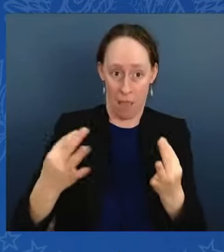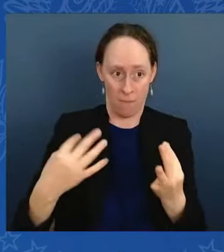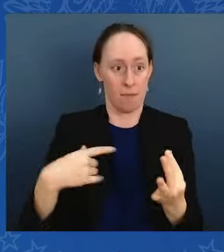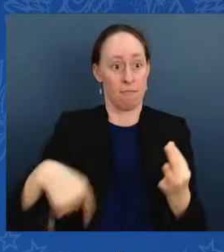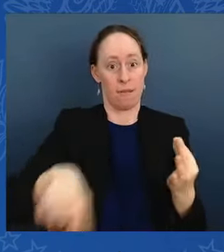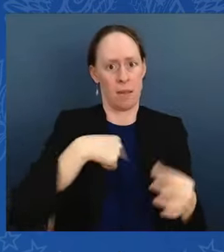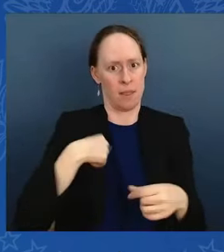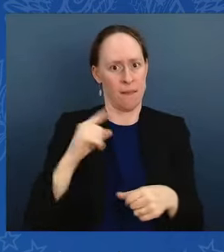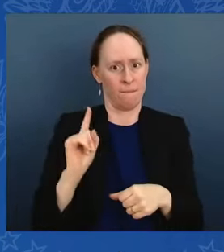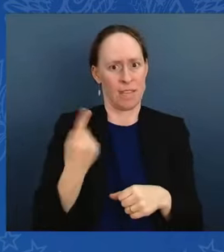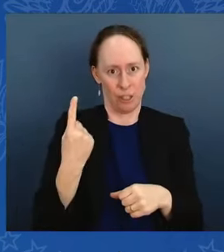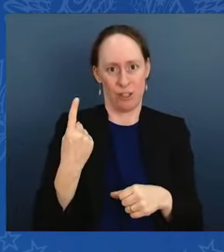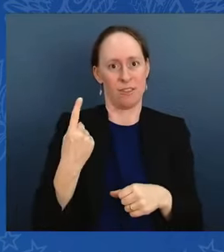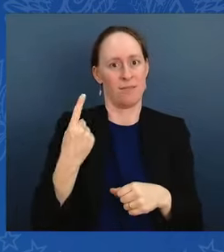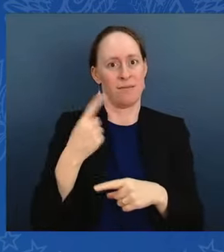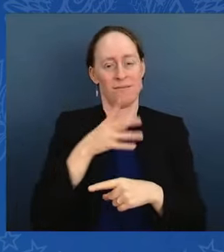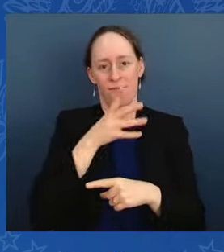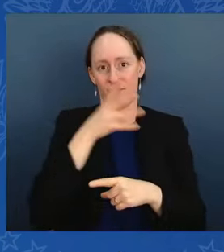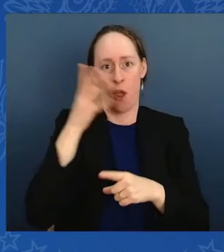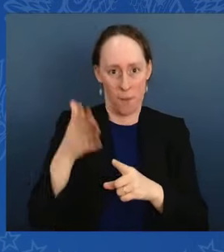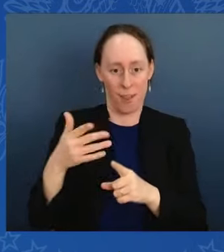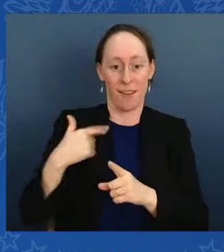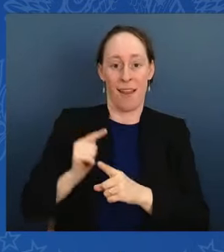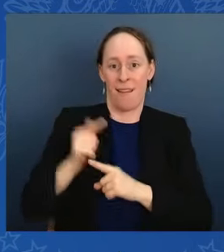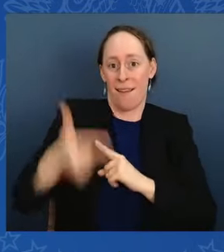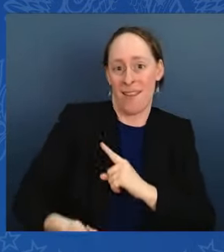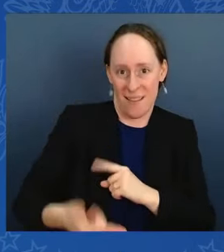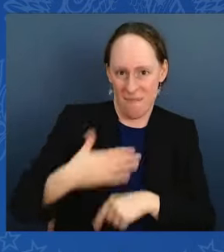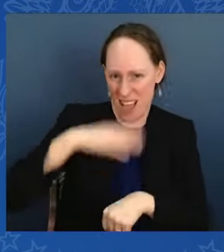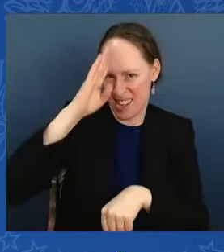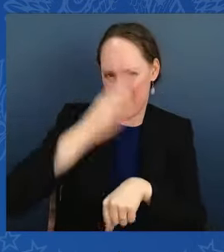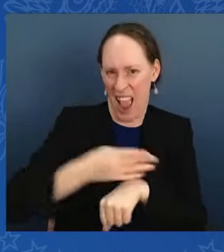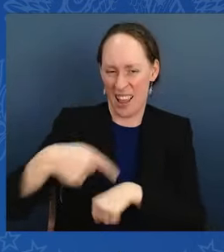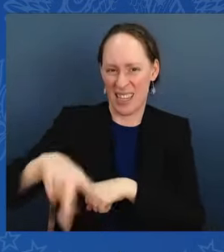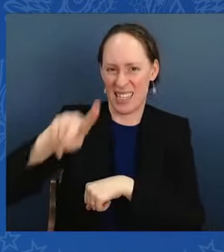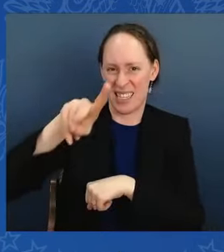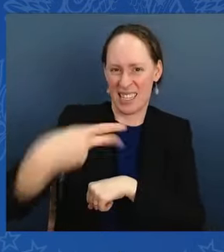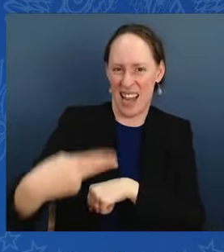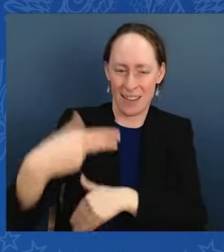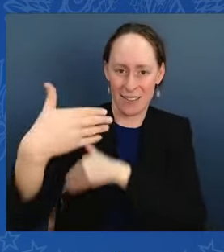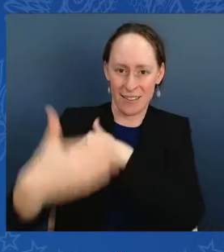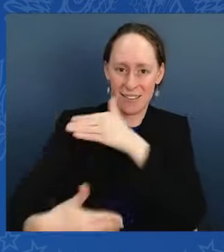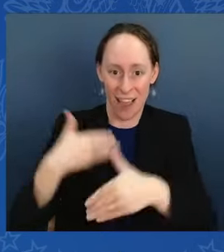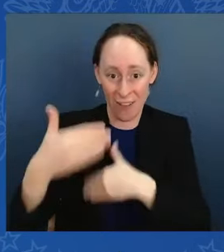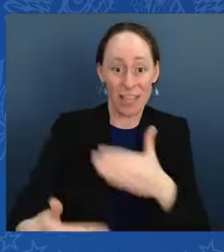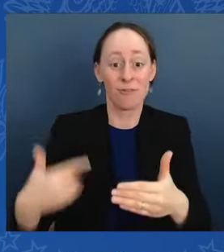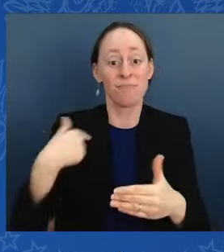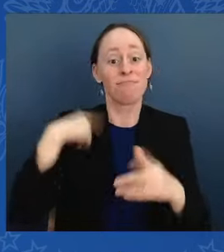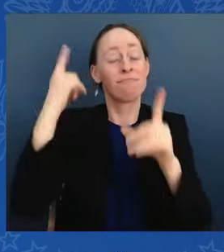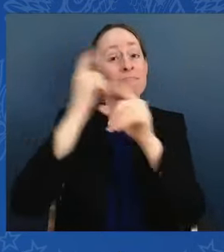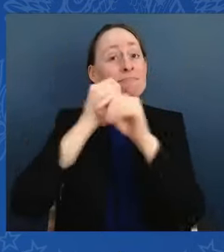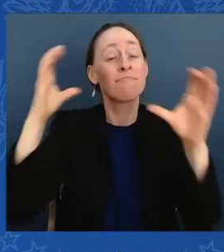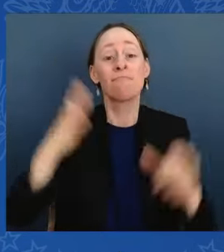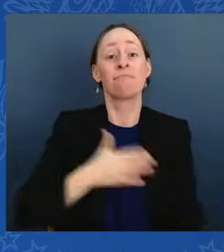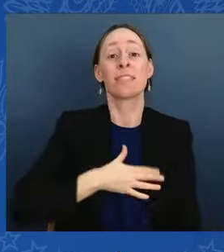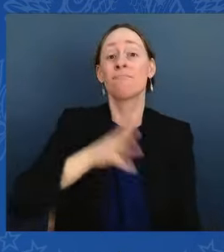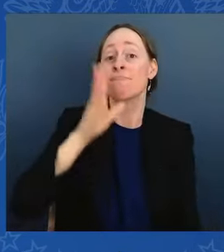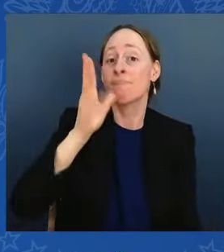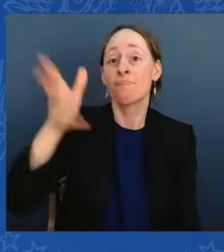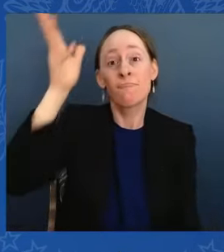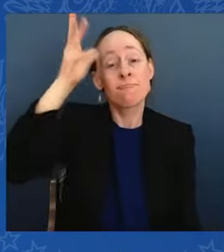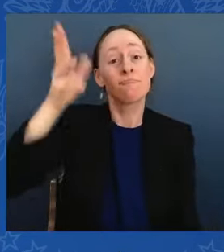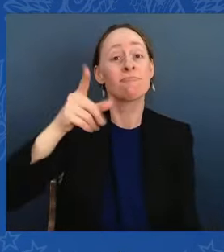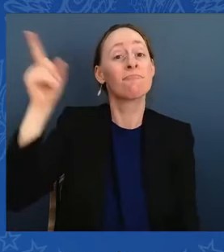standing before a president. What my grandmother and grandfather dream about doing, I'm living the dream here today. I'm thankful for